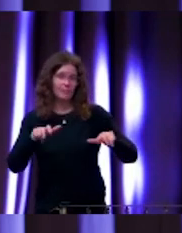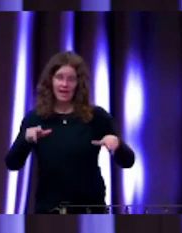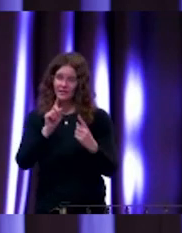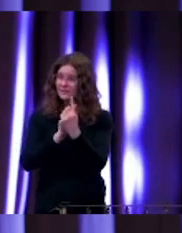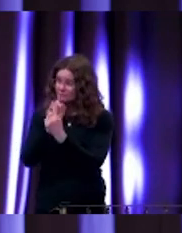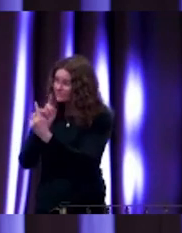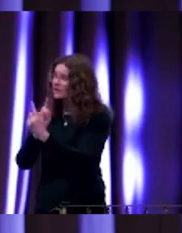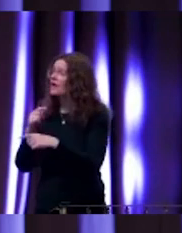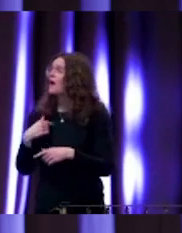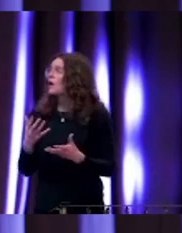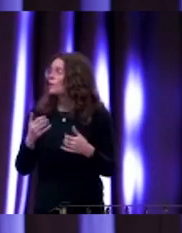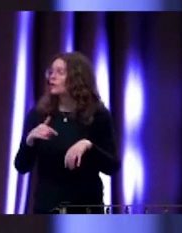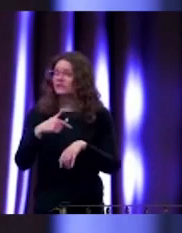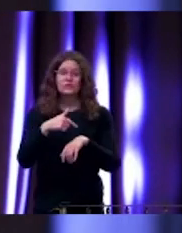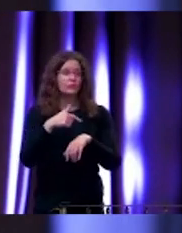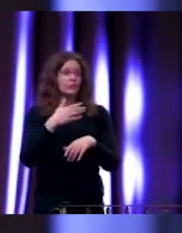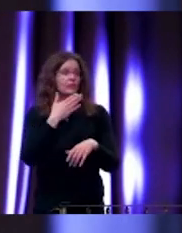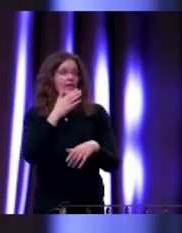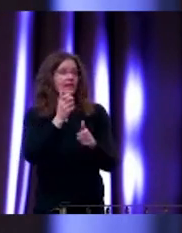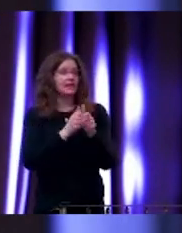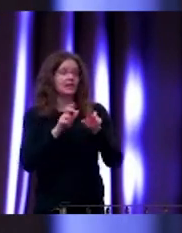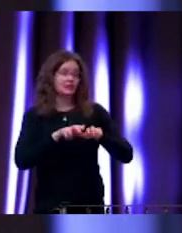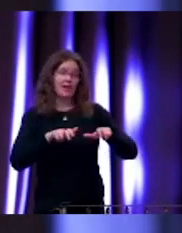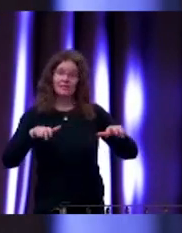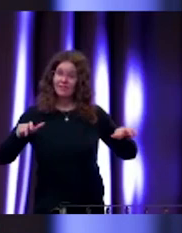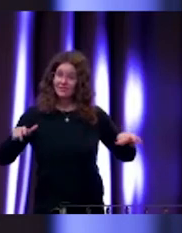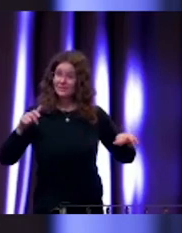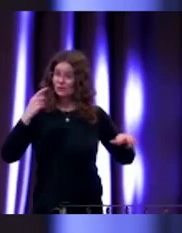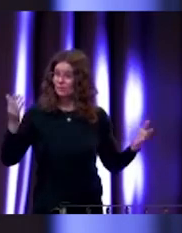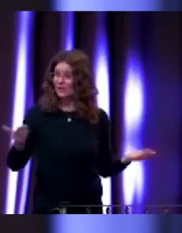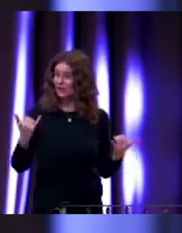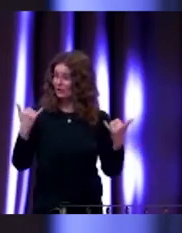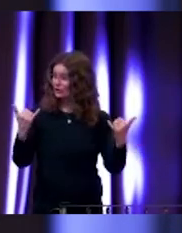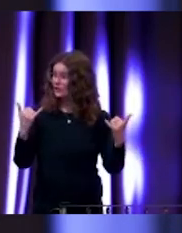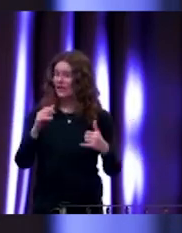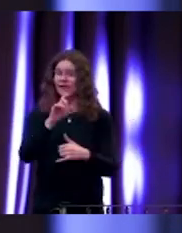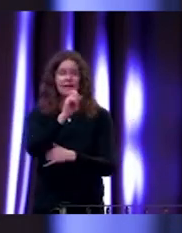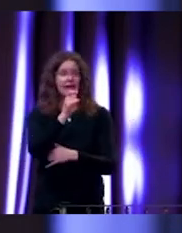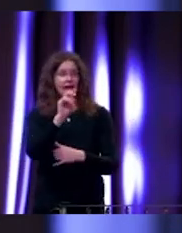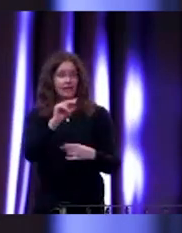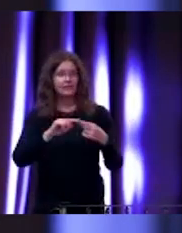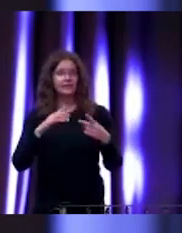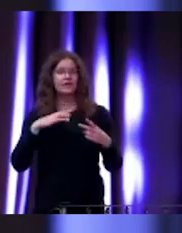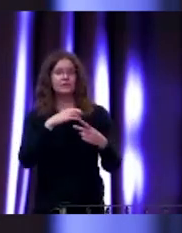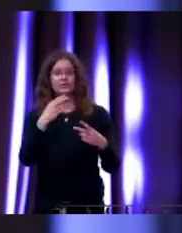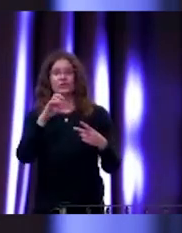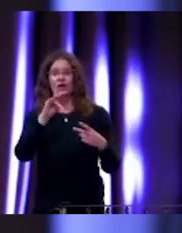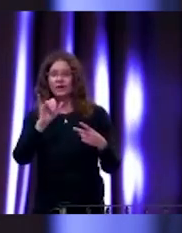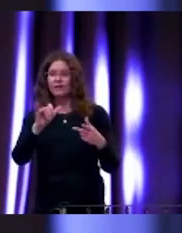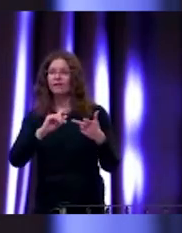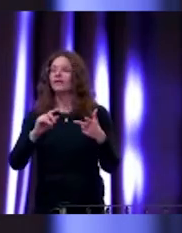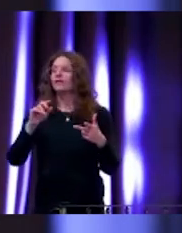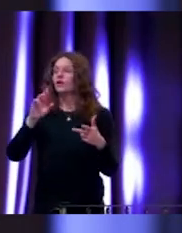with the panelists. I wanted to take some time to thank each of our panelists for being here with us today. Ellen, Commissioner